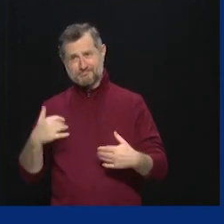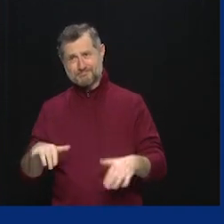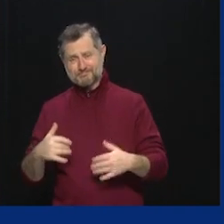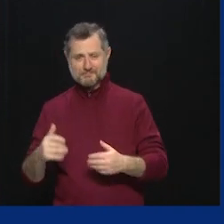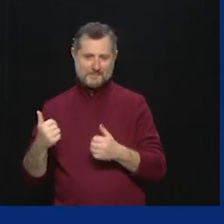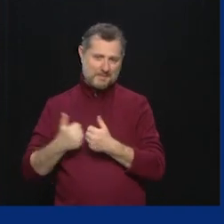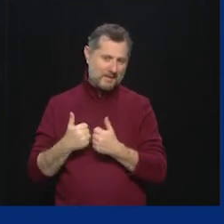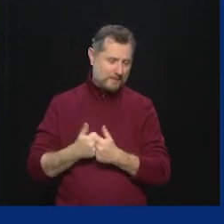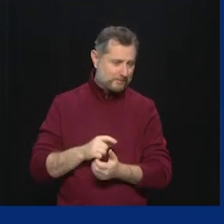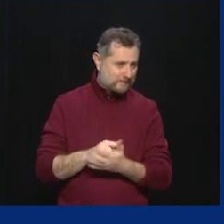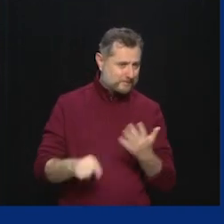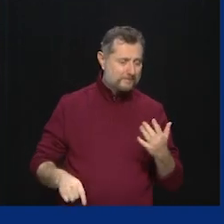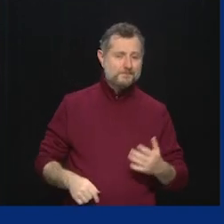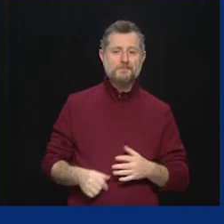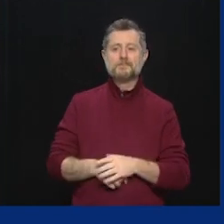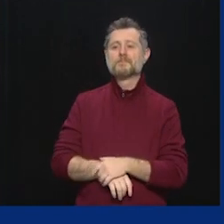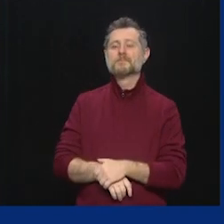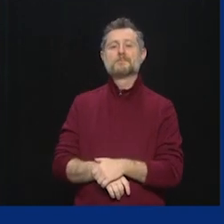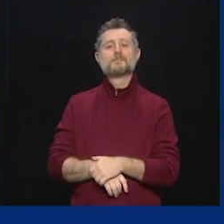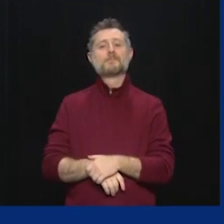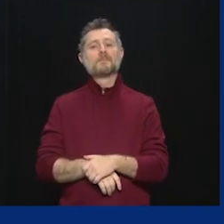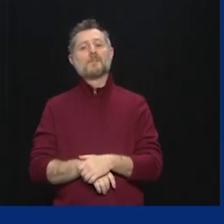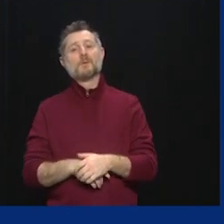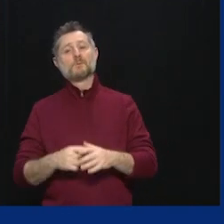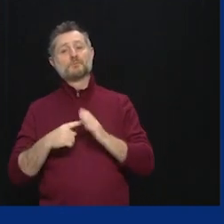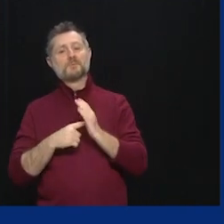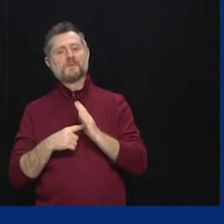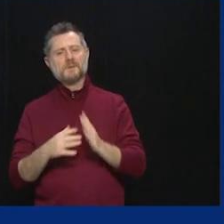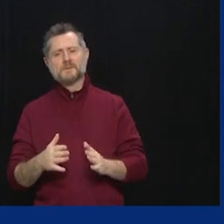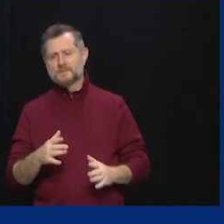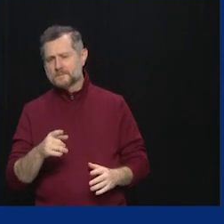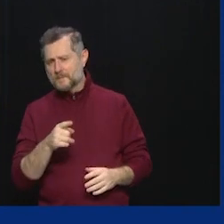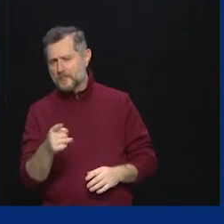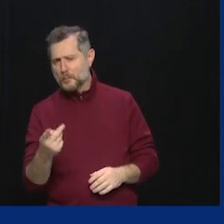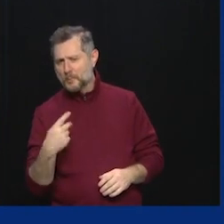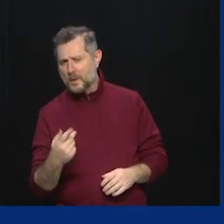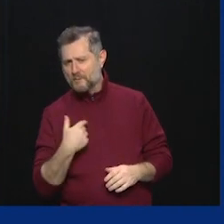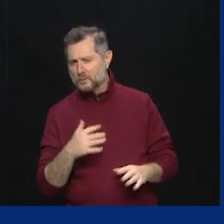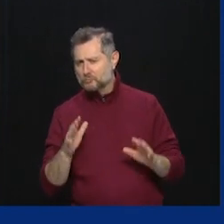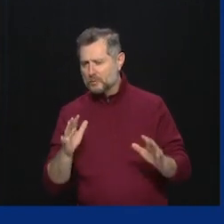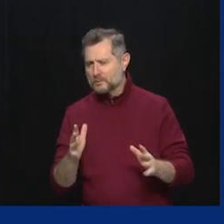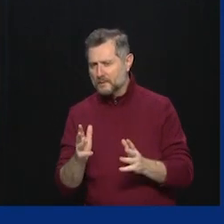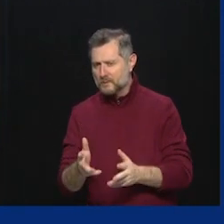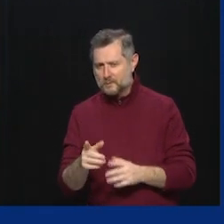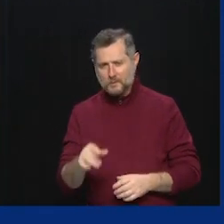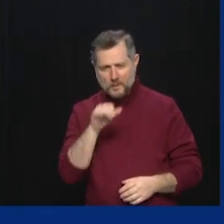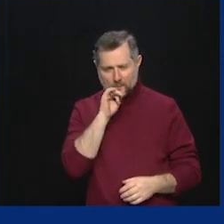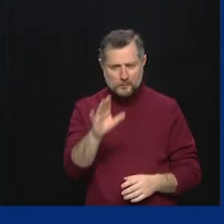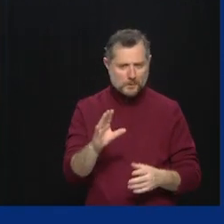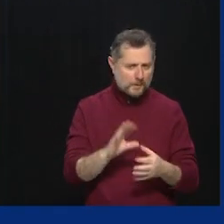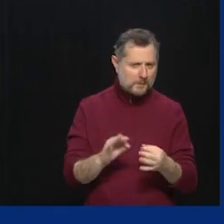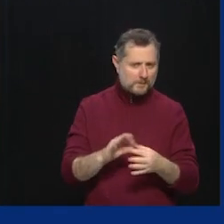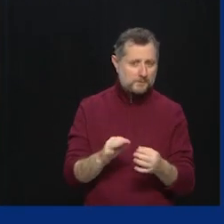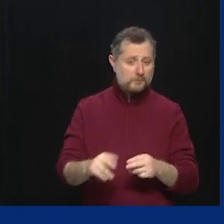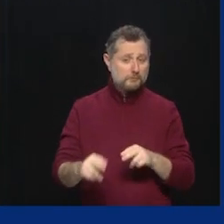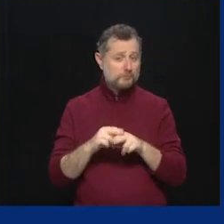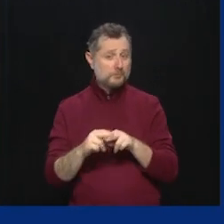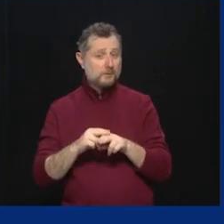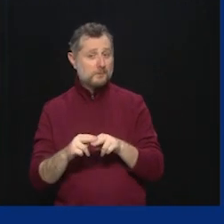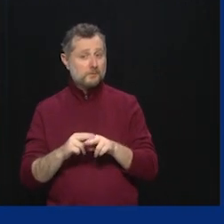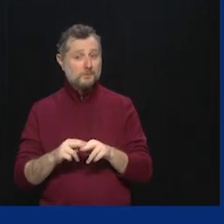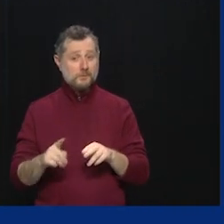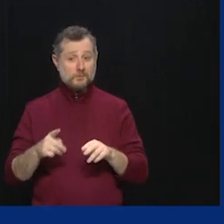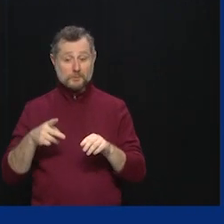Representative Szilagyi, we've had great conversations. I love what you said at the train ribbon cutting. Property values in Elmont are going